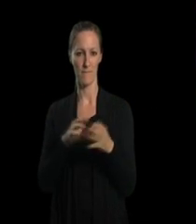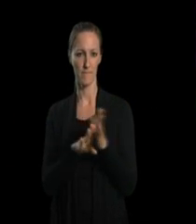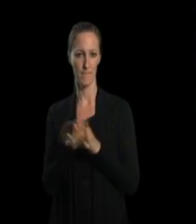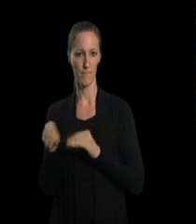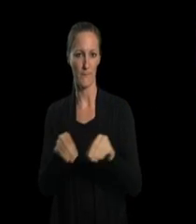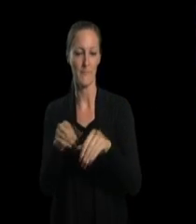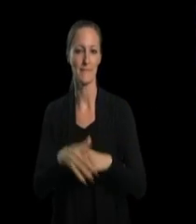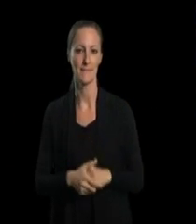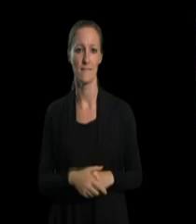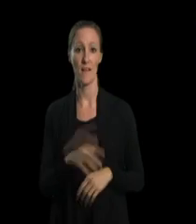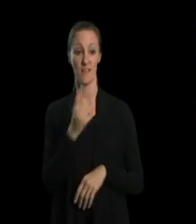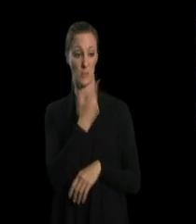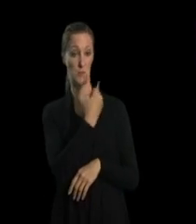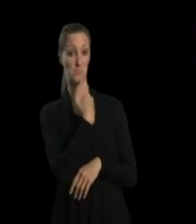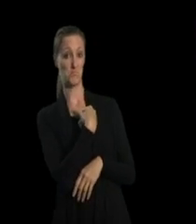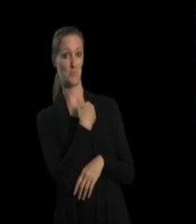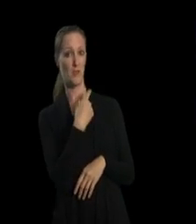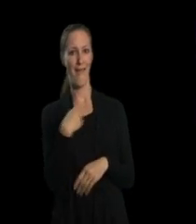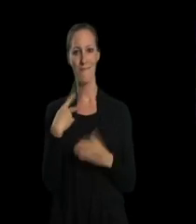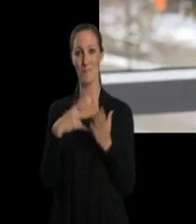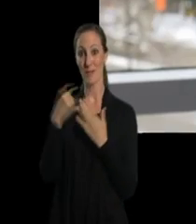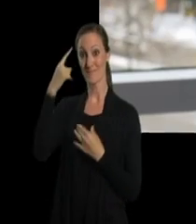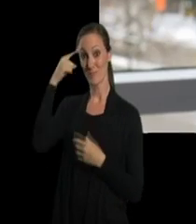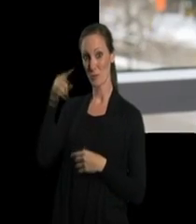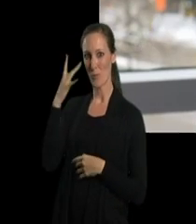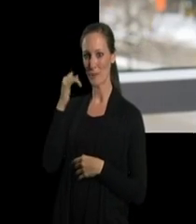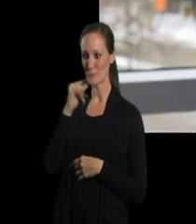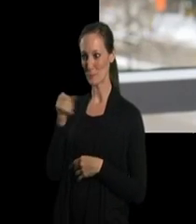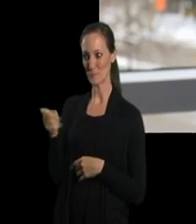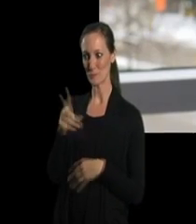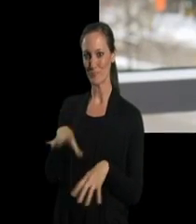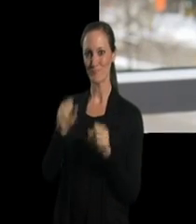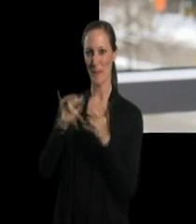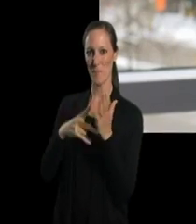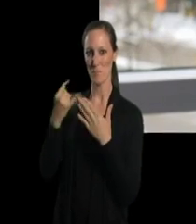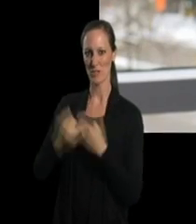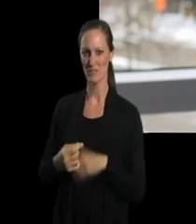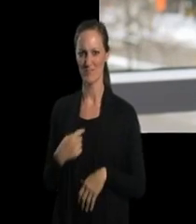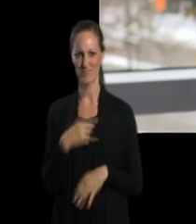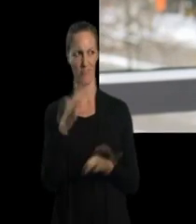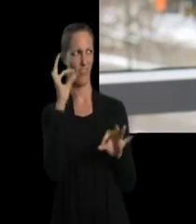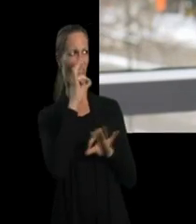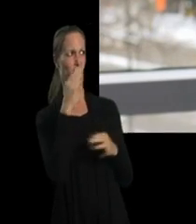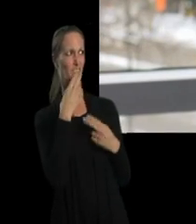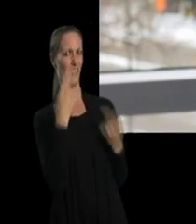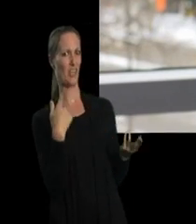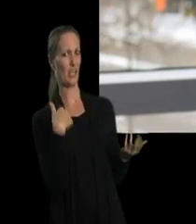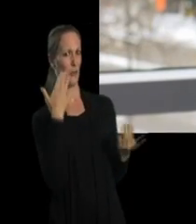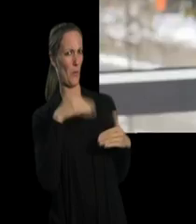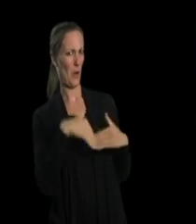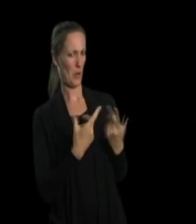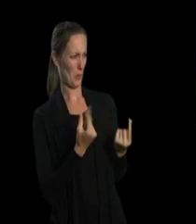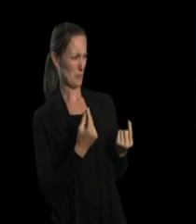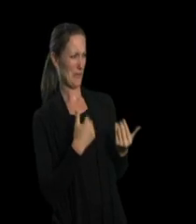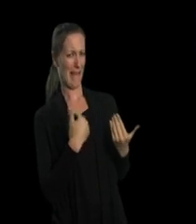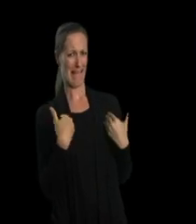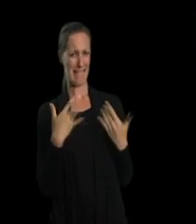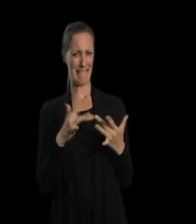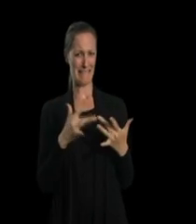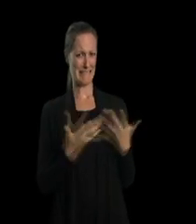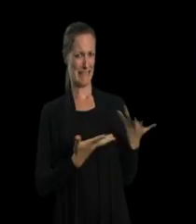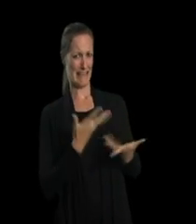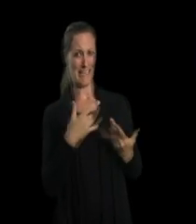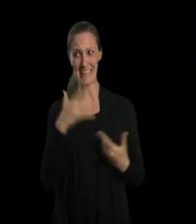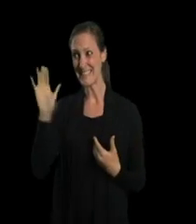you, Margot. Why don't you see if you can help out here? Yeah, I was real naive. It was like, you want me to do what? I